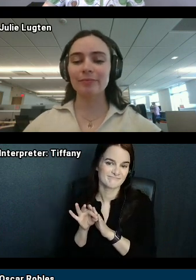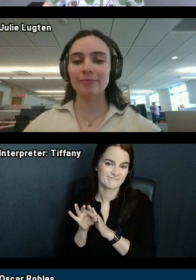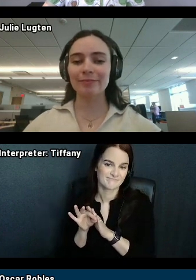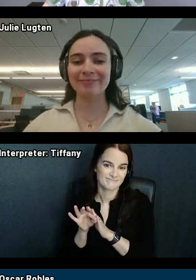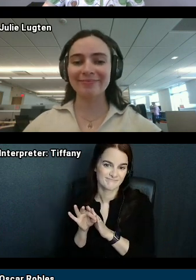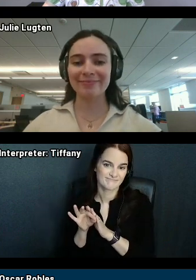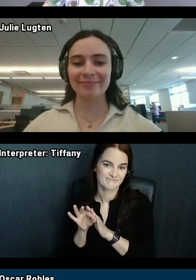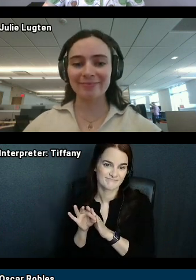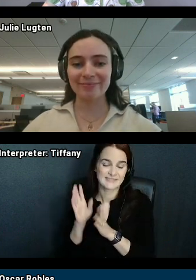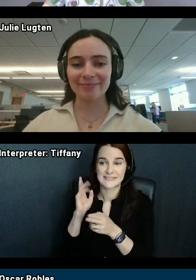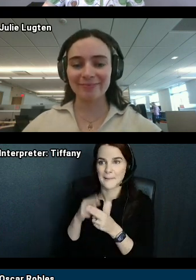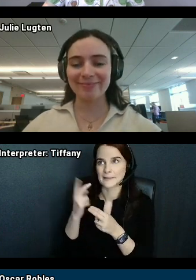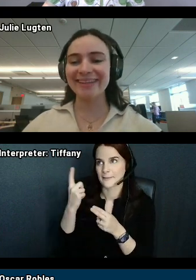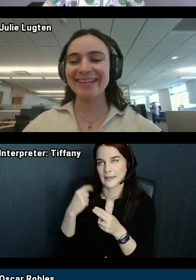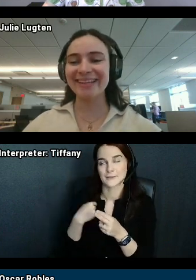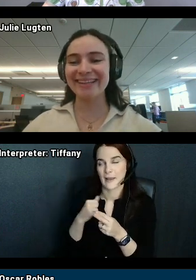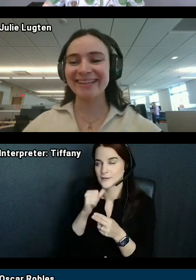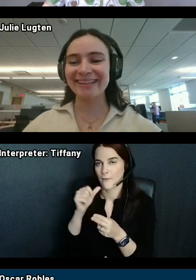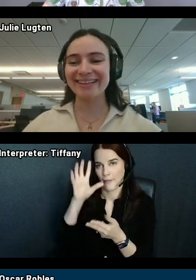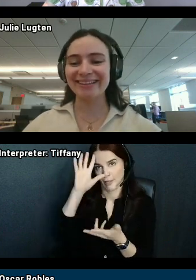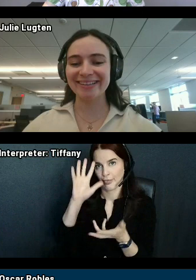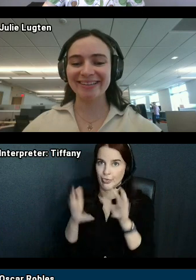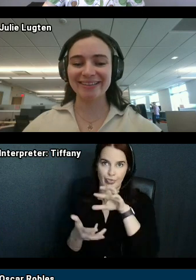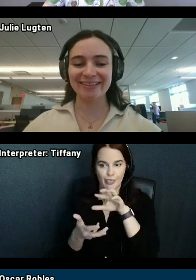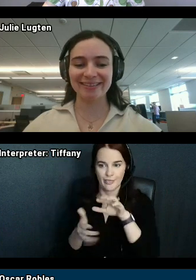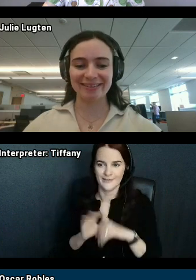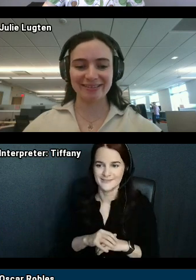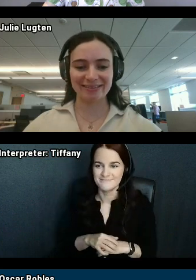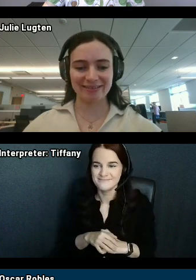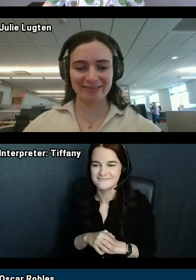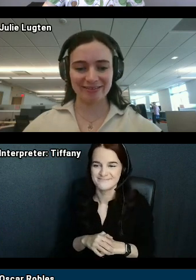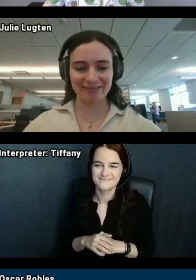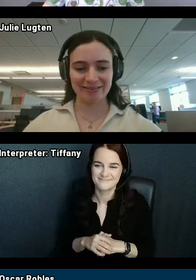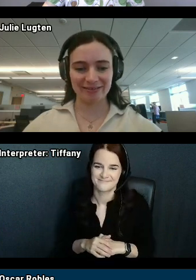I'll name it something so I don't get confused.